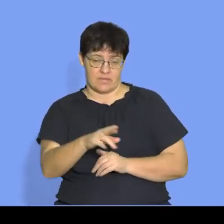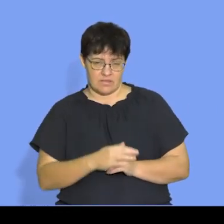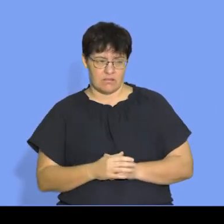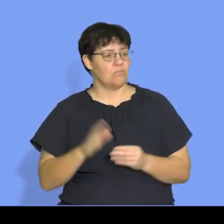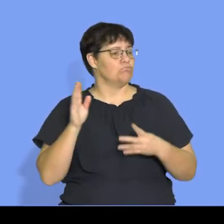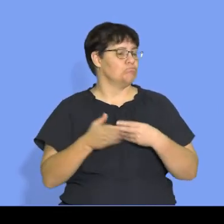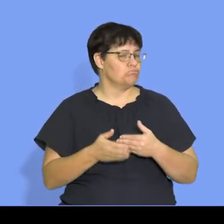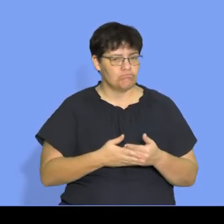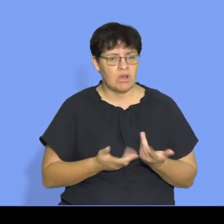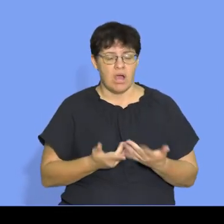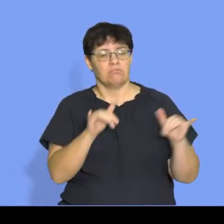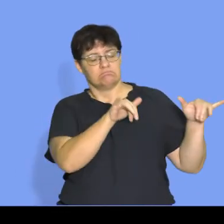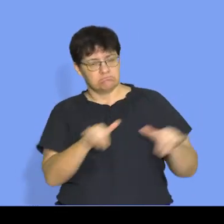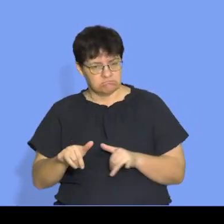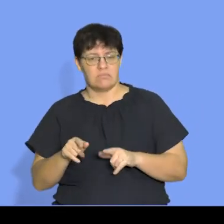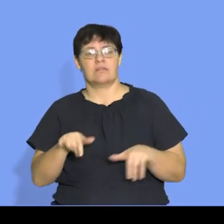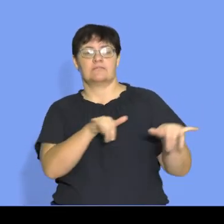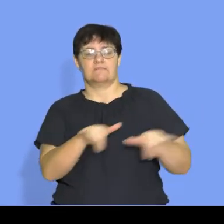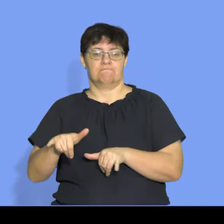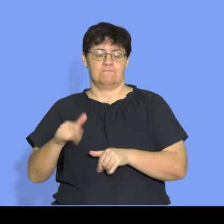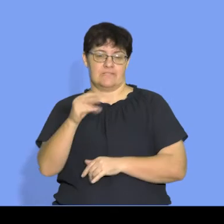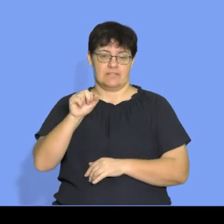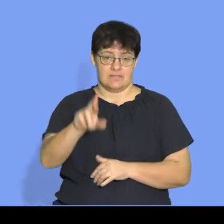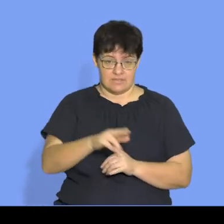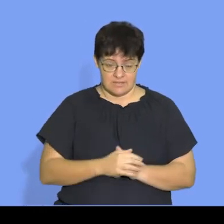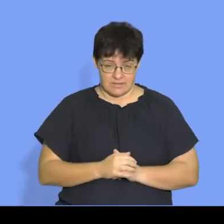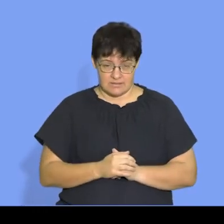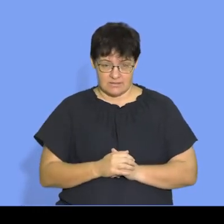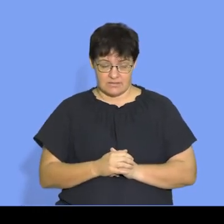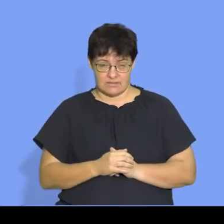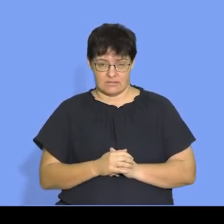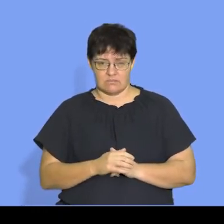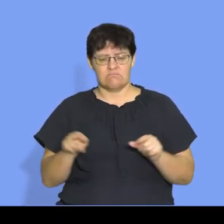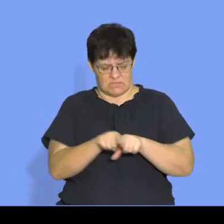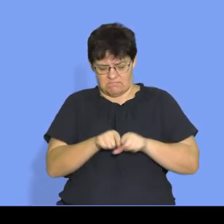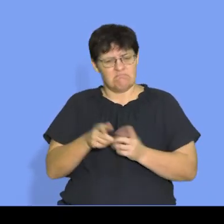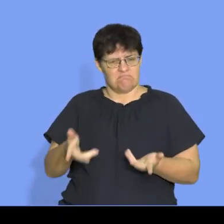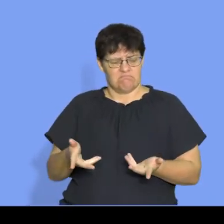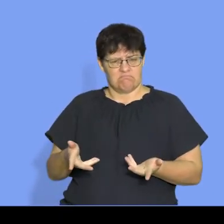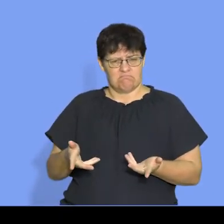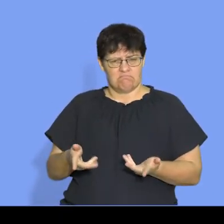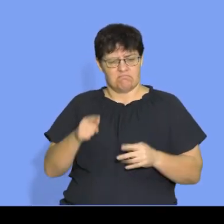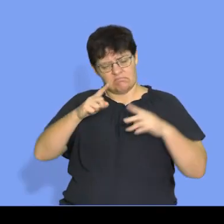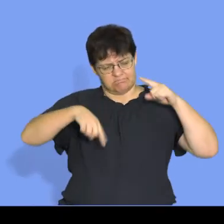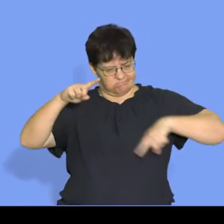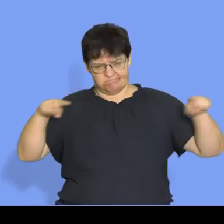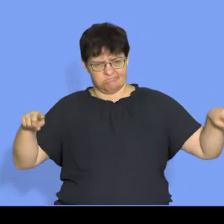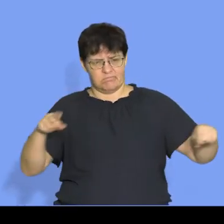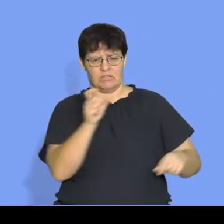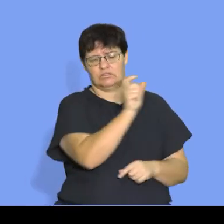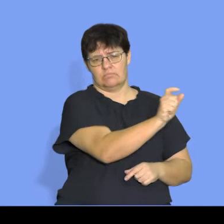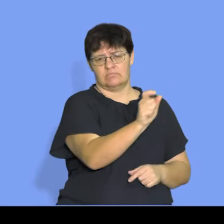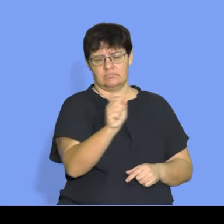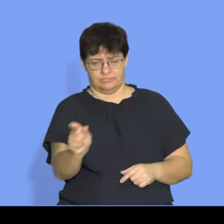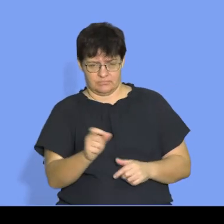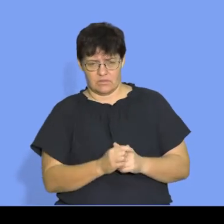term, you divide it by the common factor. Like that with all the terms that you have, depending on how